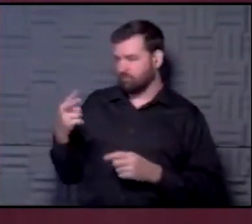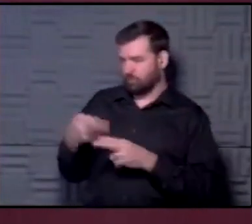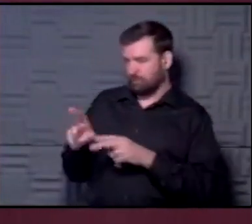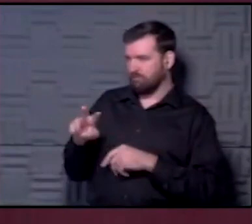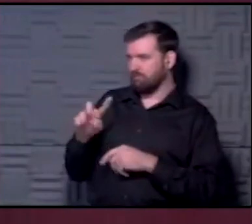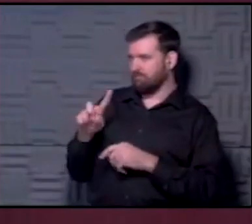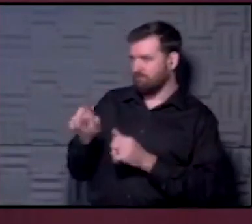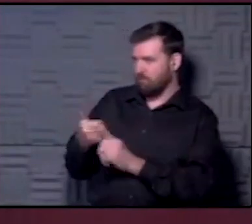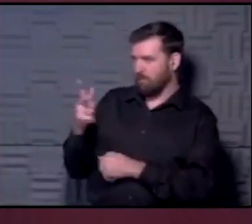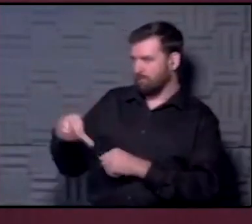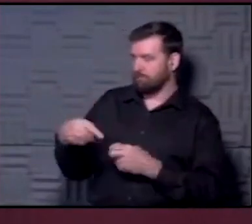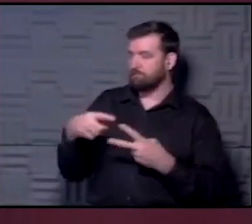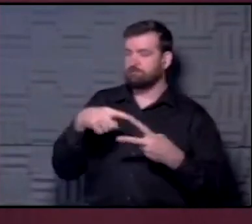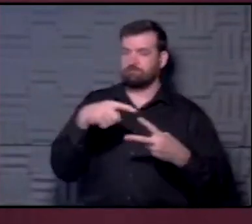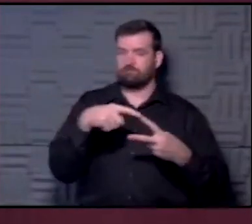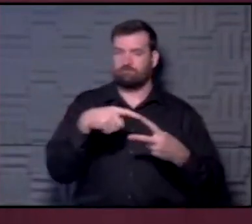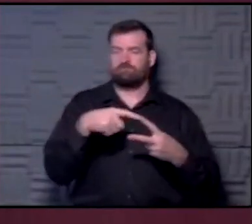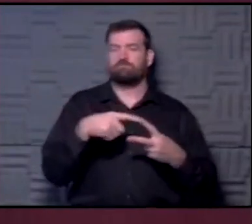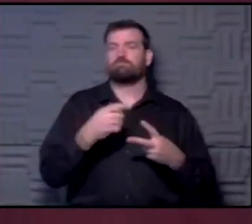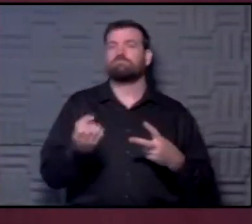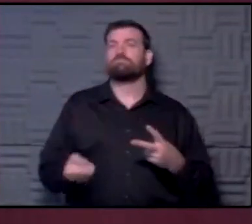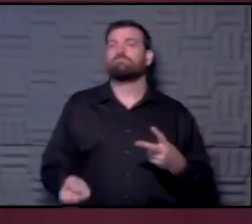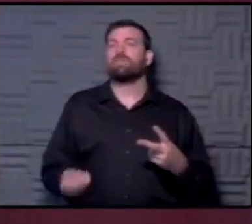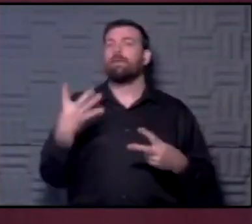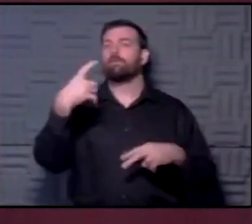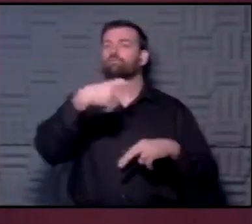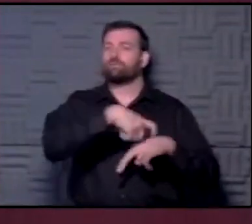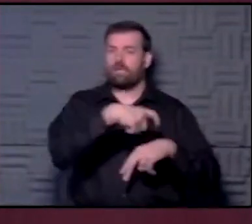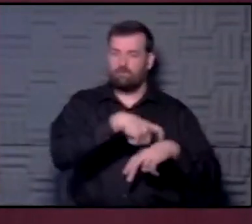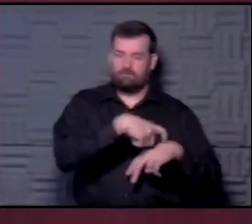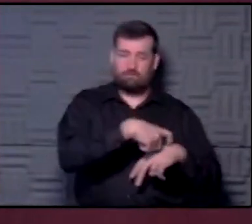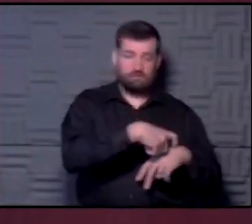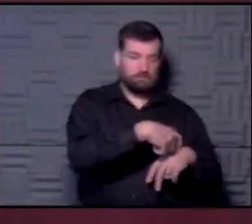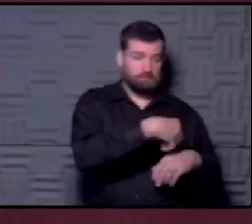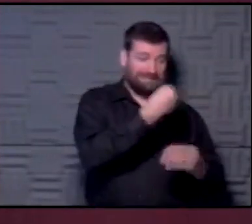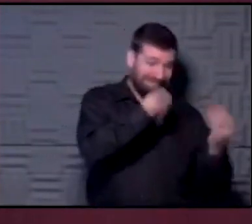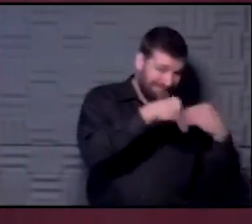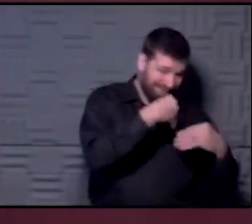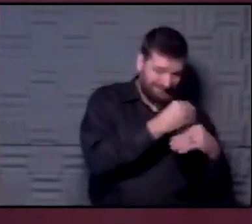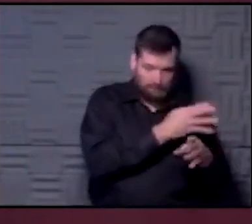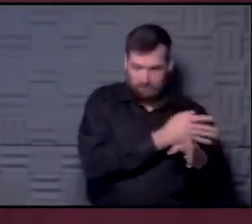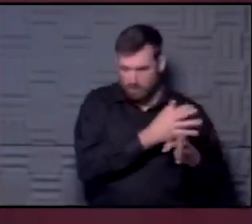for spices. you. One person wants to know how much time between eating and when I go to sleep.